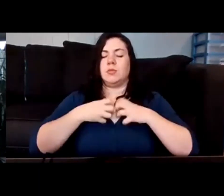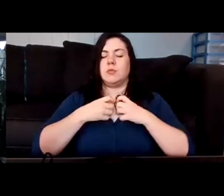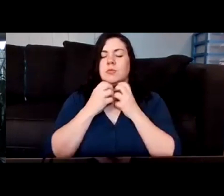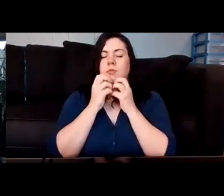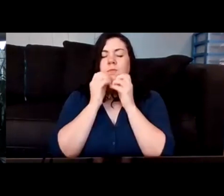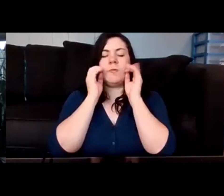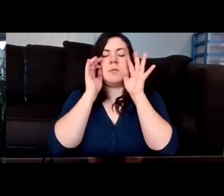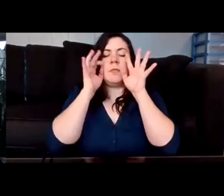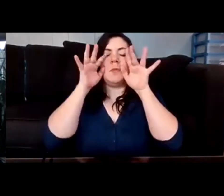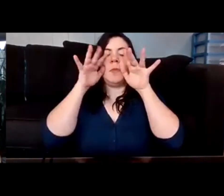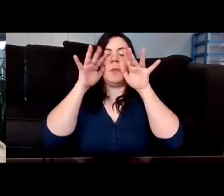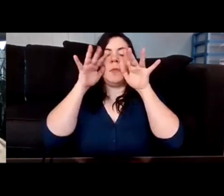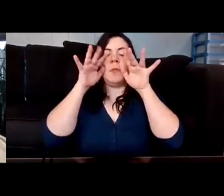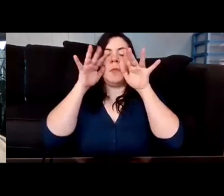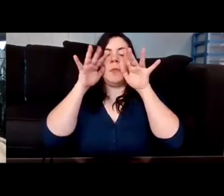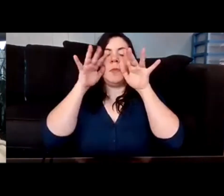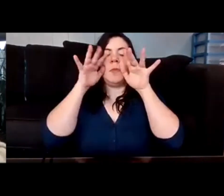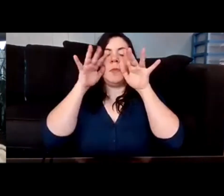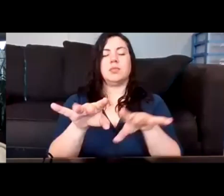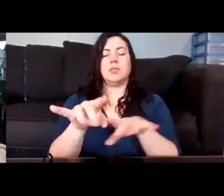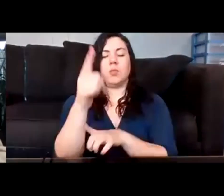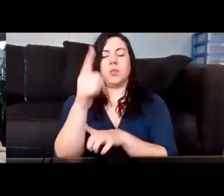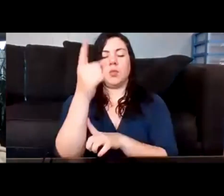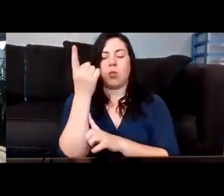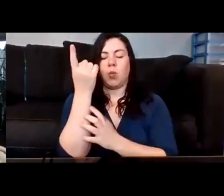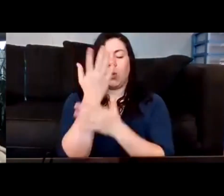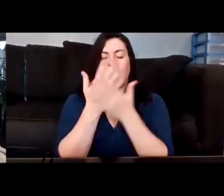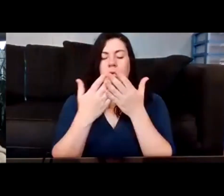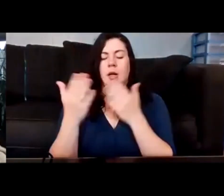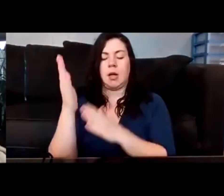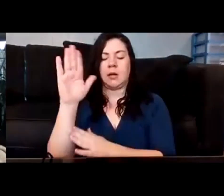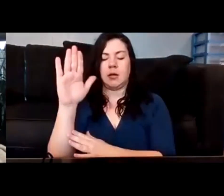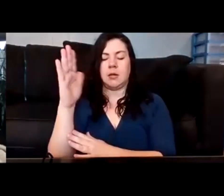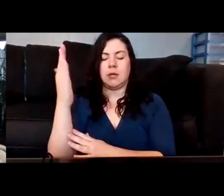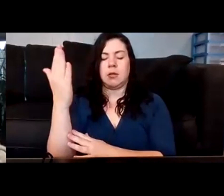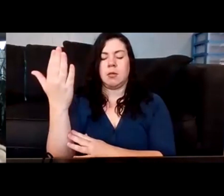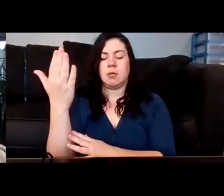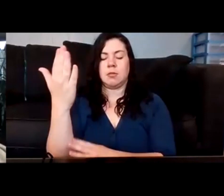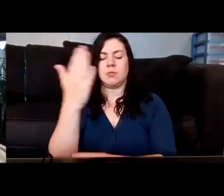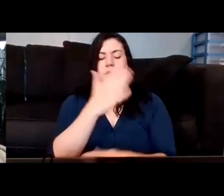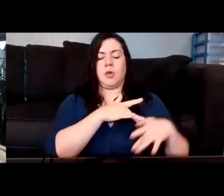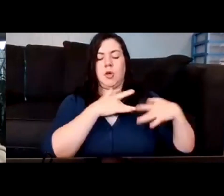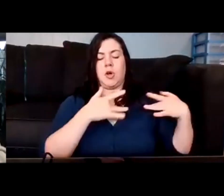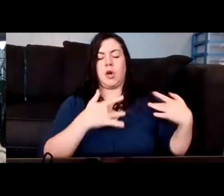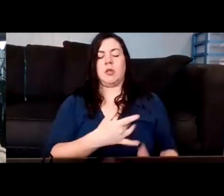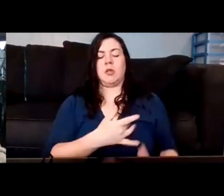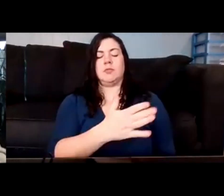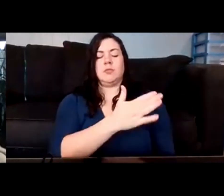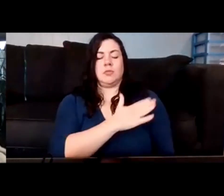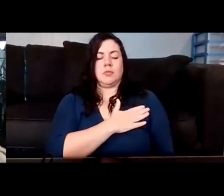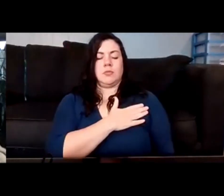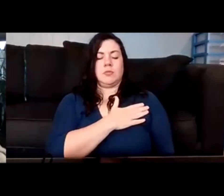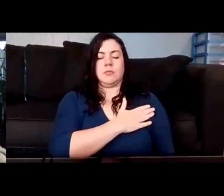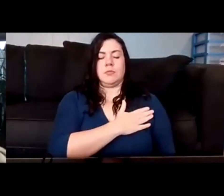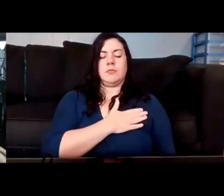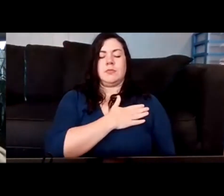And just take one hand and place that open palm right across your chest on your heart. You might move it around a little bit so you could really